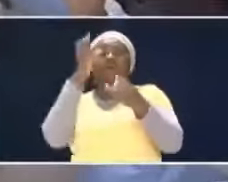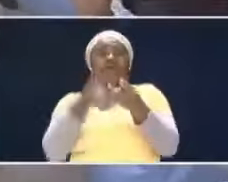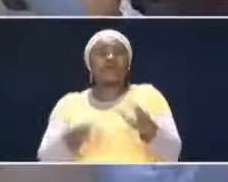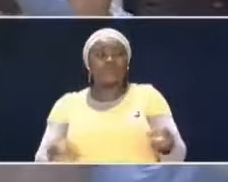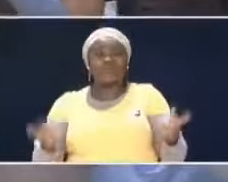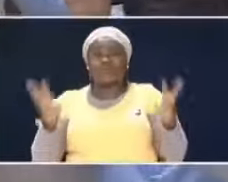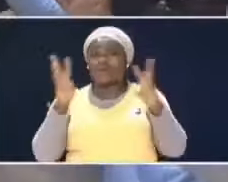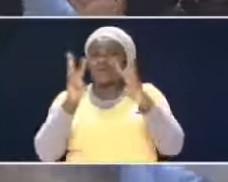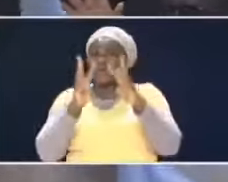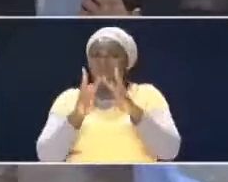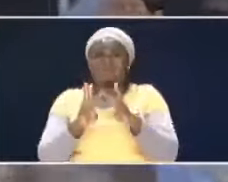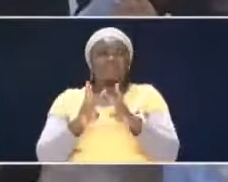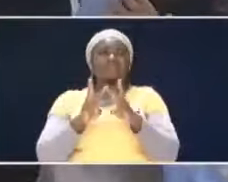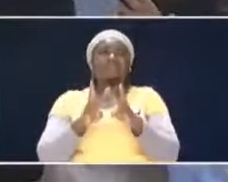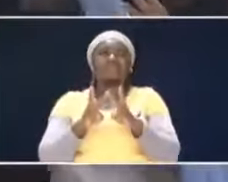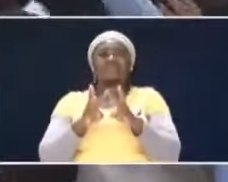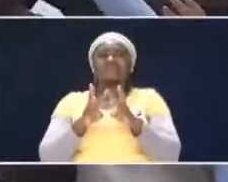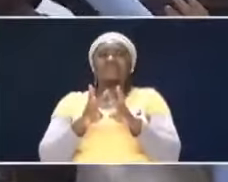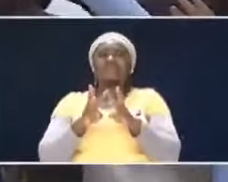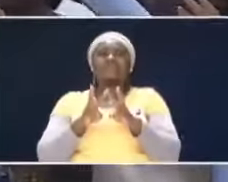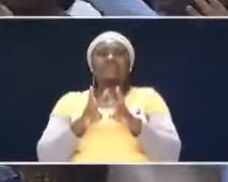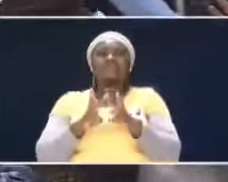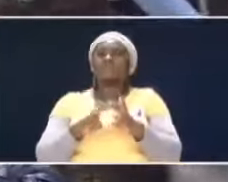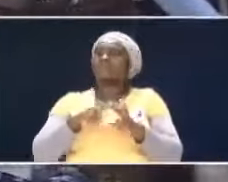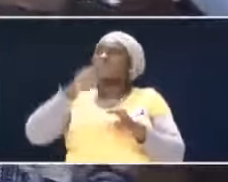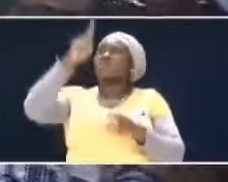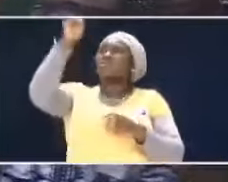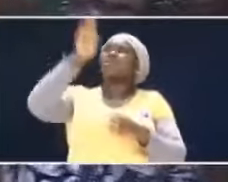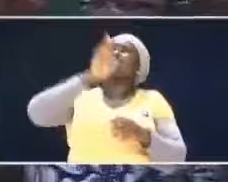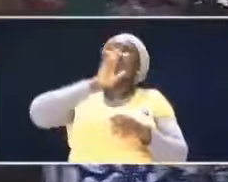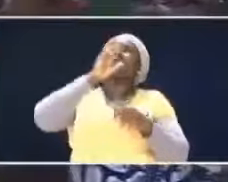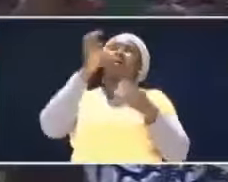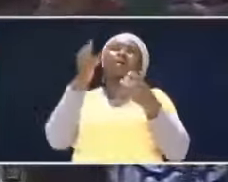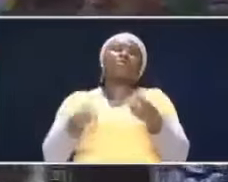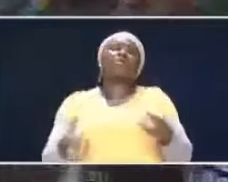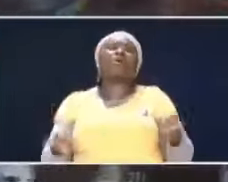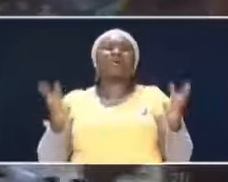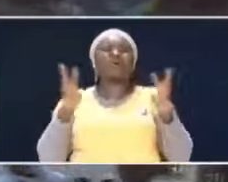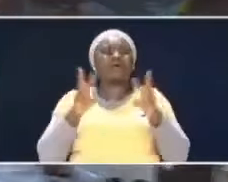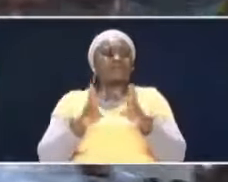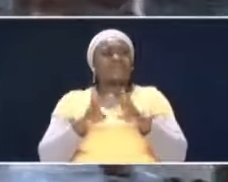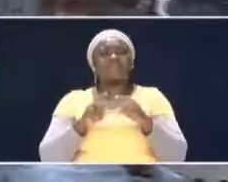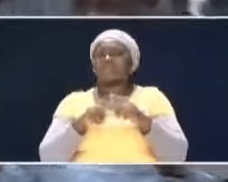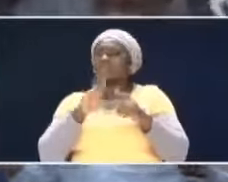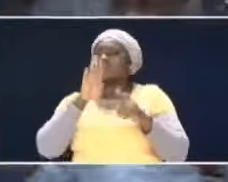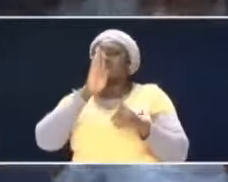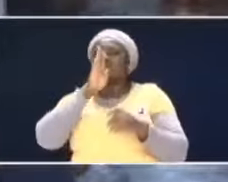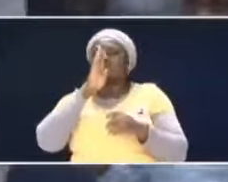en yi loye shala en yi loye